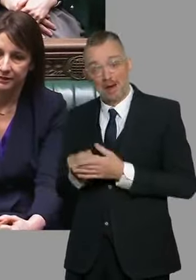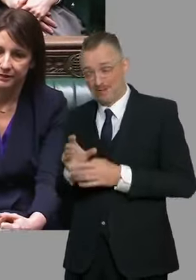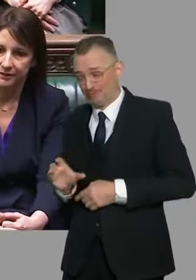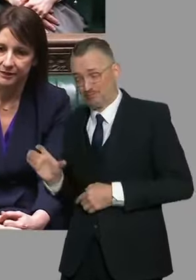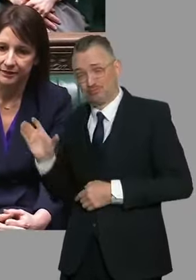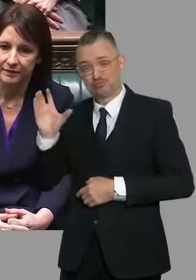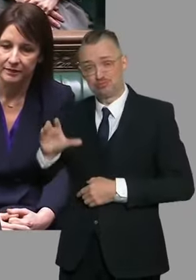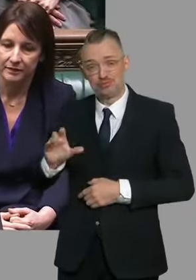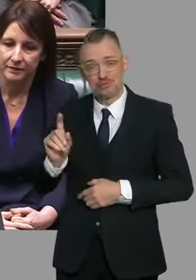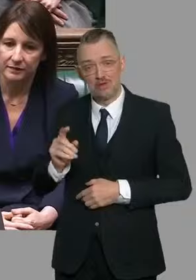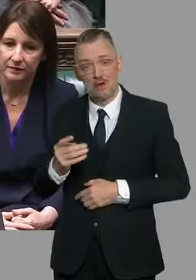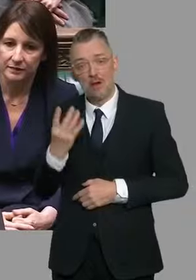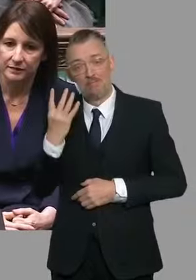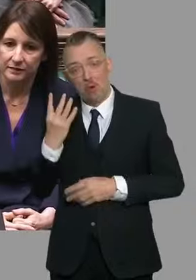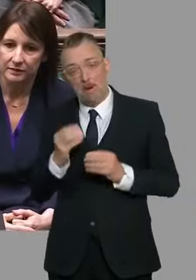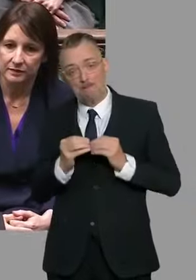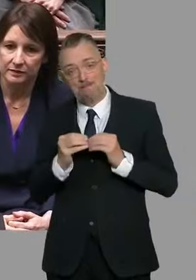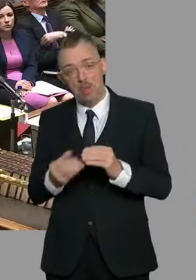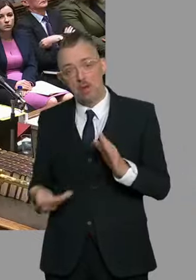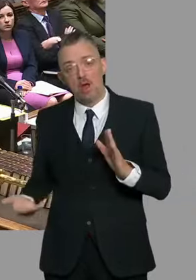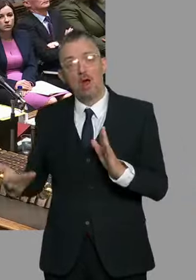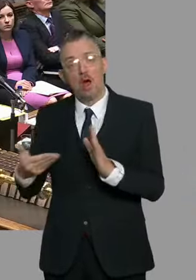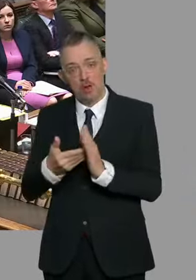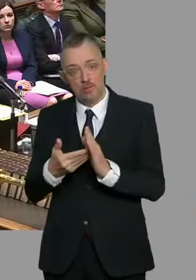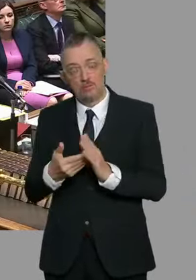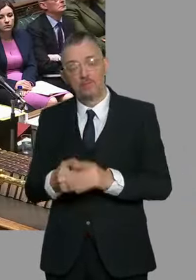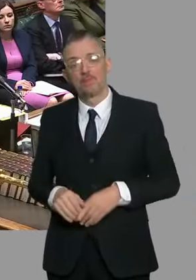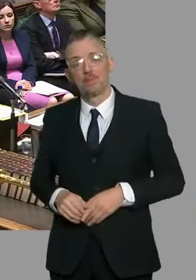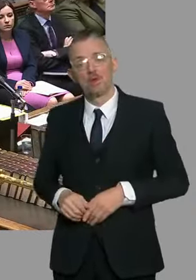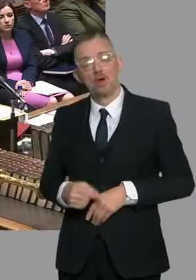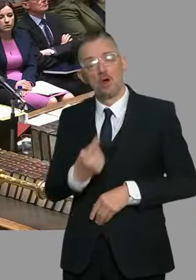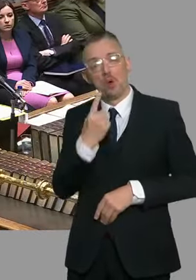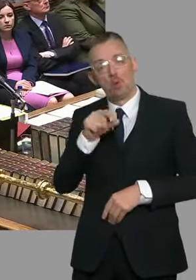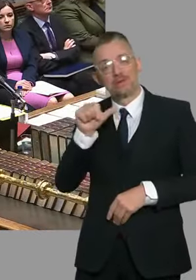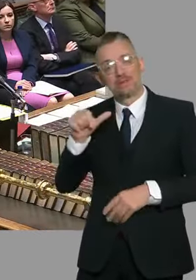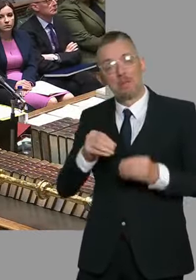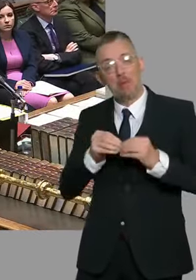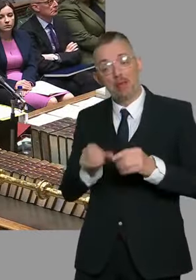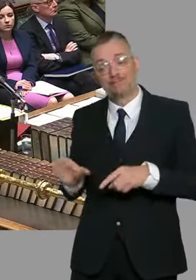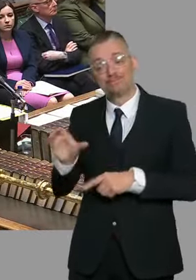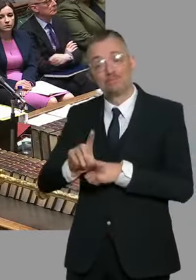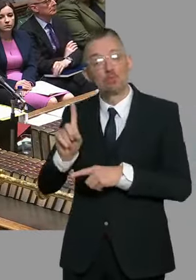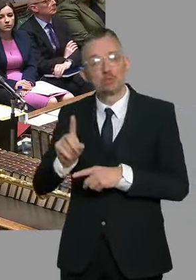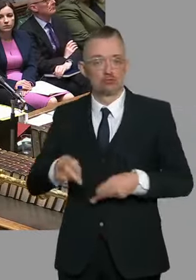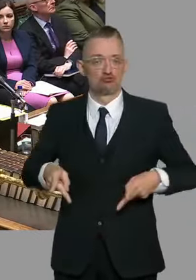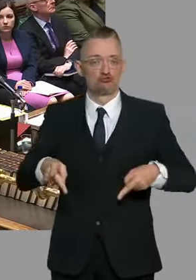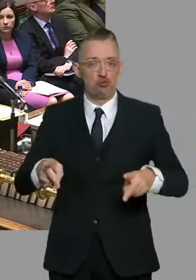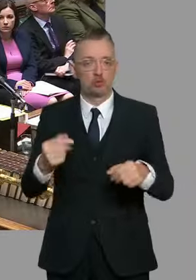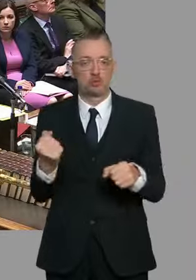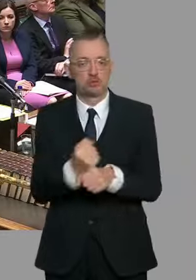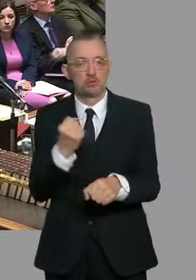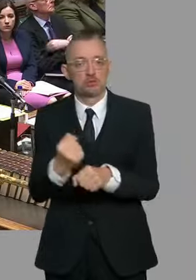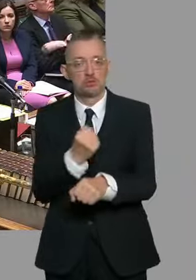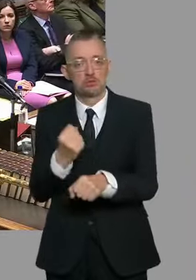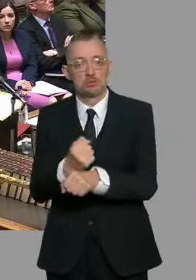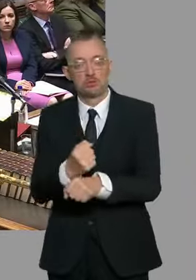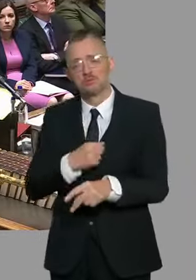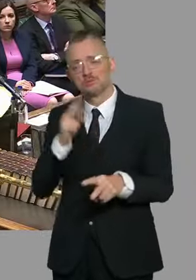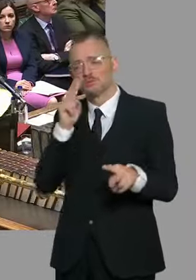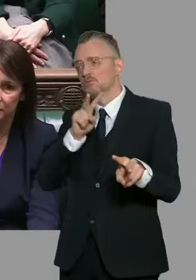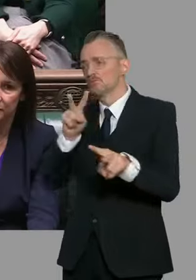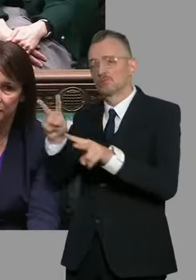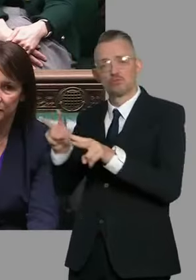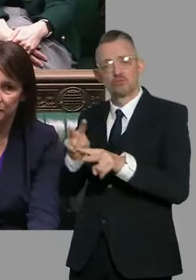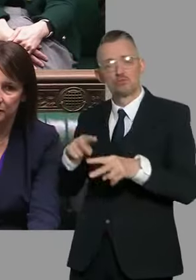investing £1.6 billion to improve roads. And I was proud to see the work on the carbon capture cluster in Teesside, which will